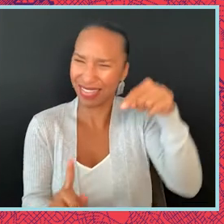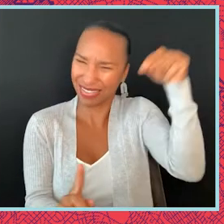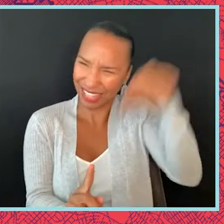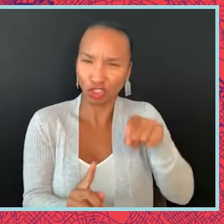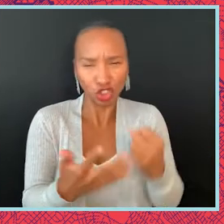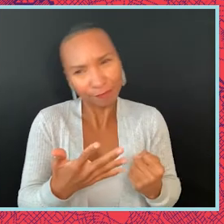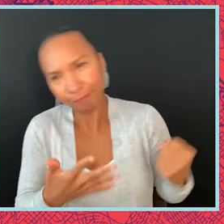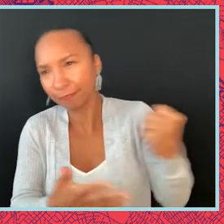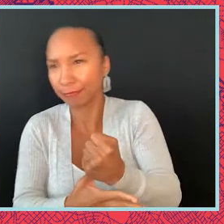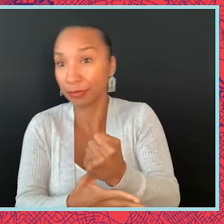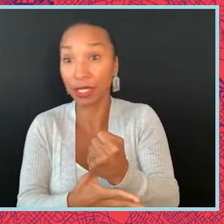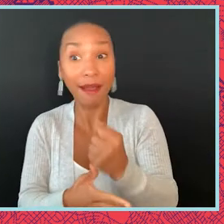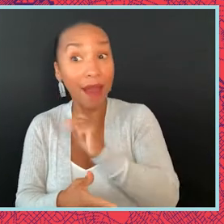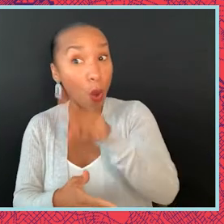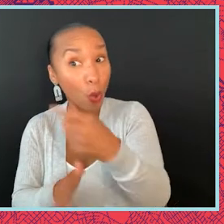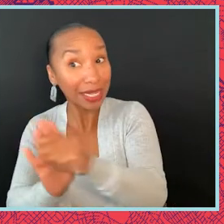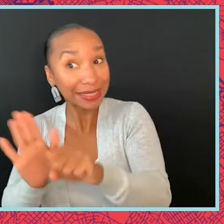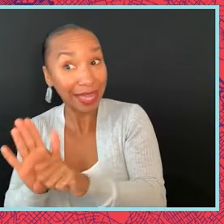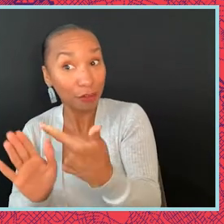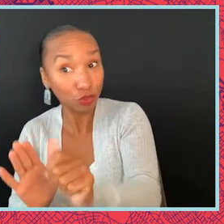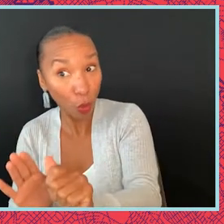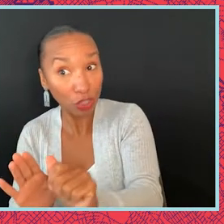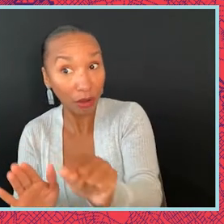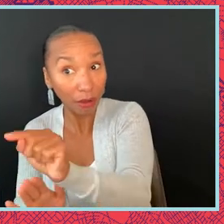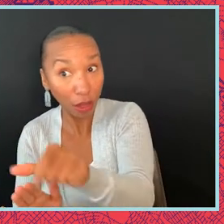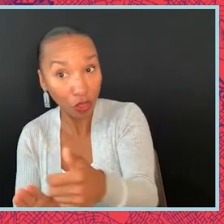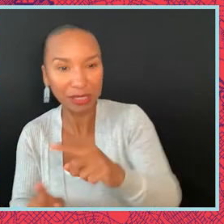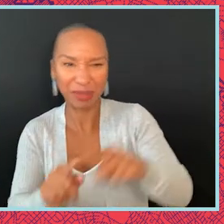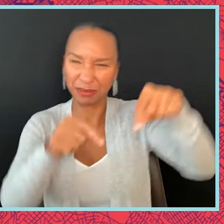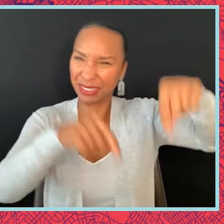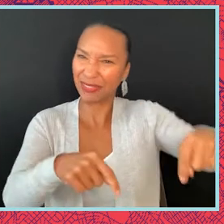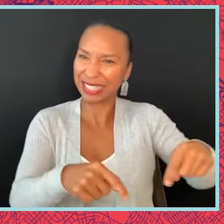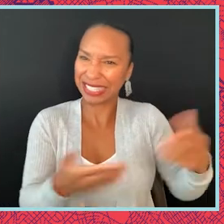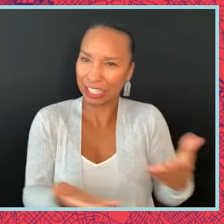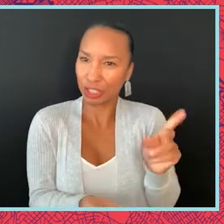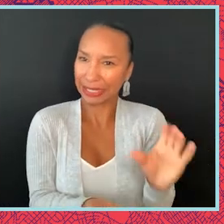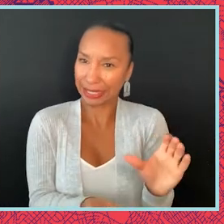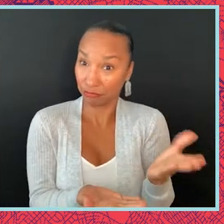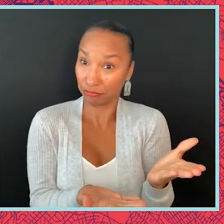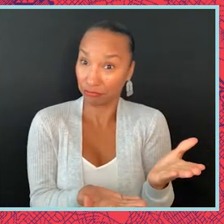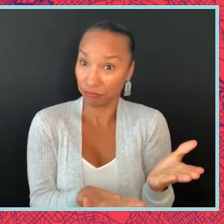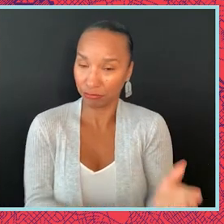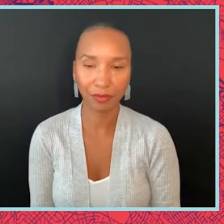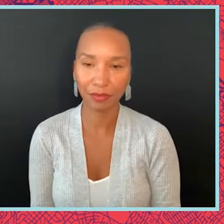as a priority, not only for Georgia and other states, but, you know, here in D.C. as well?